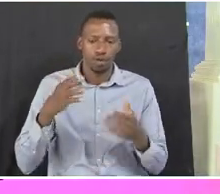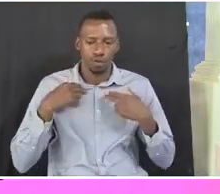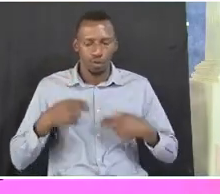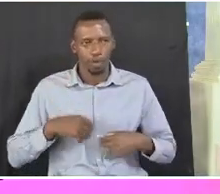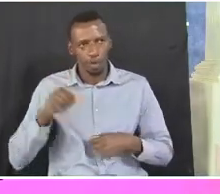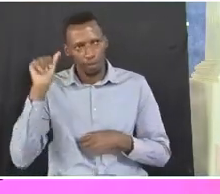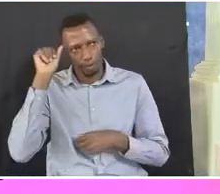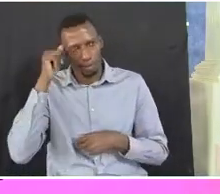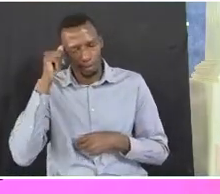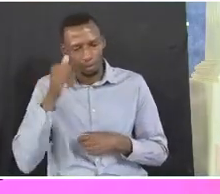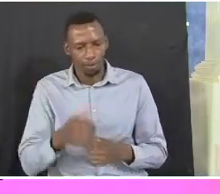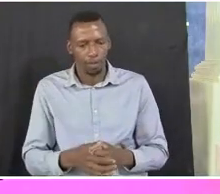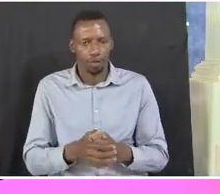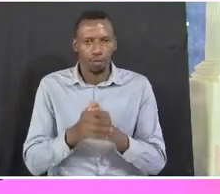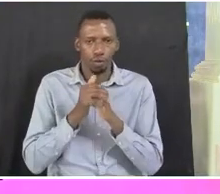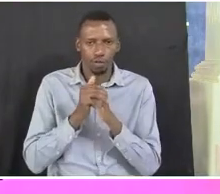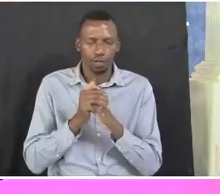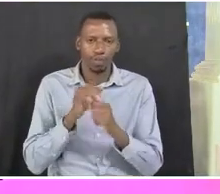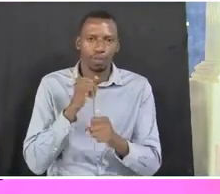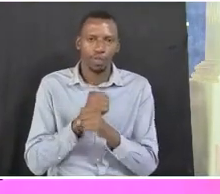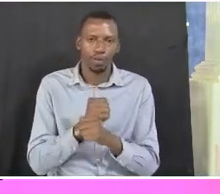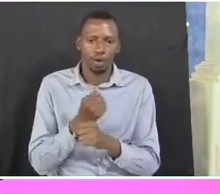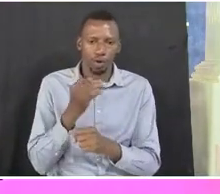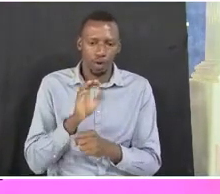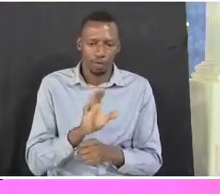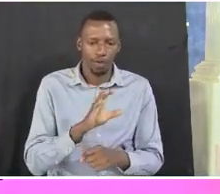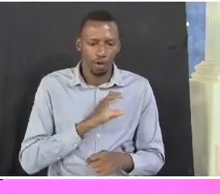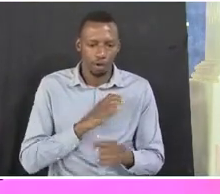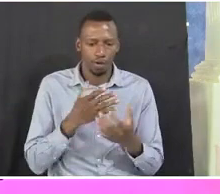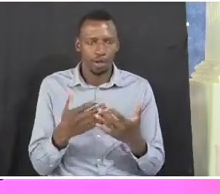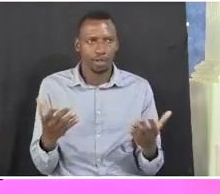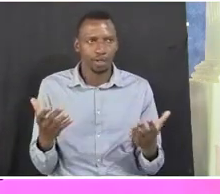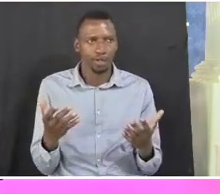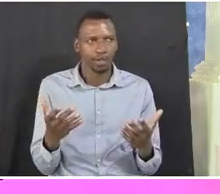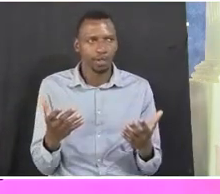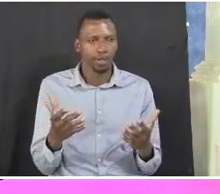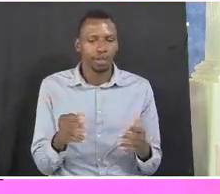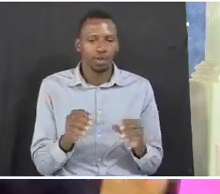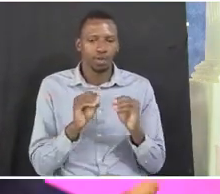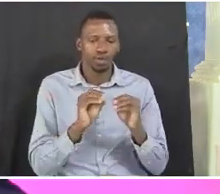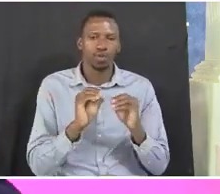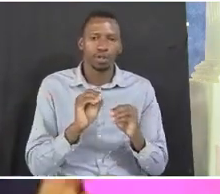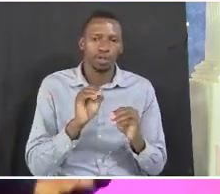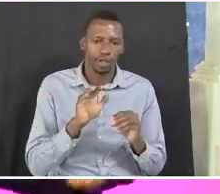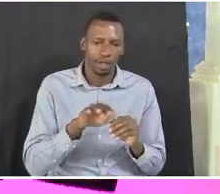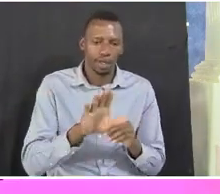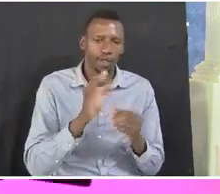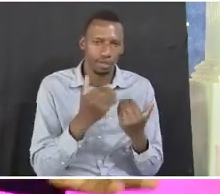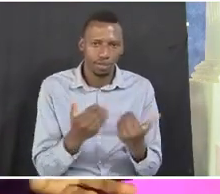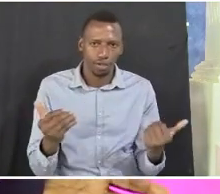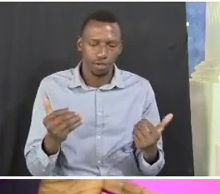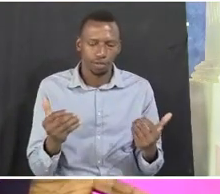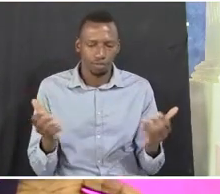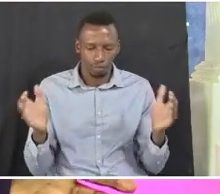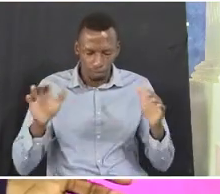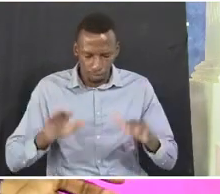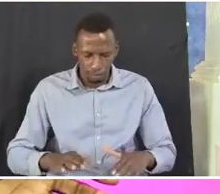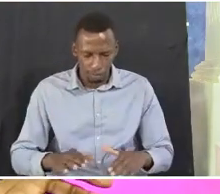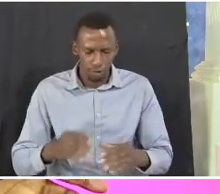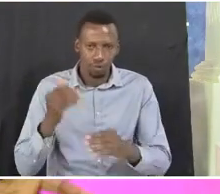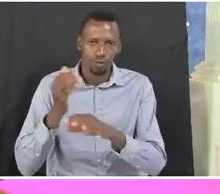They worshipped the work of their own hands and taught their children to bow down to graven